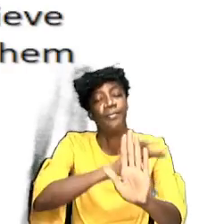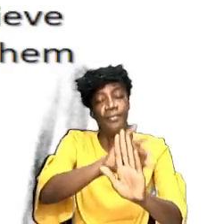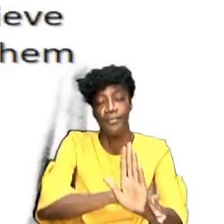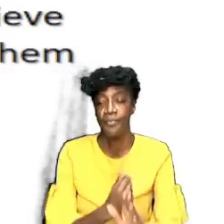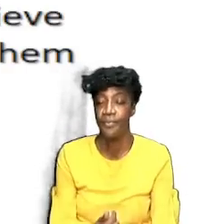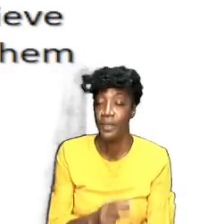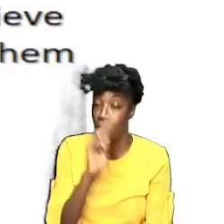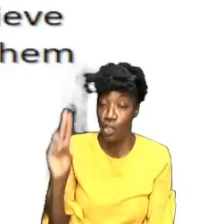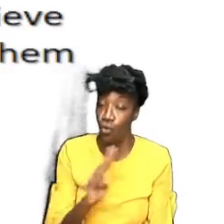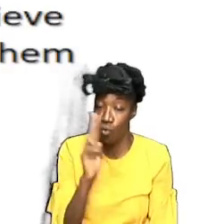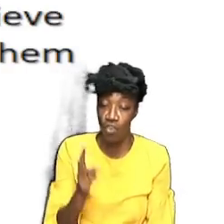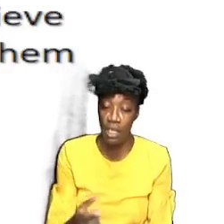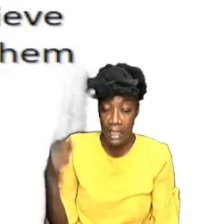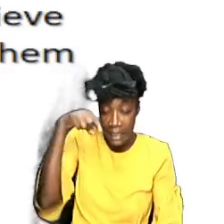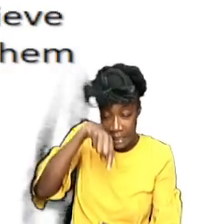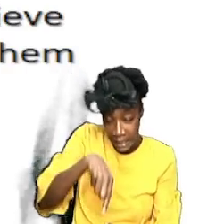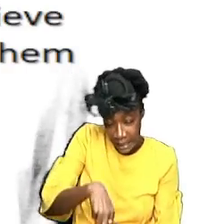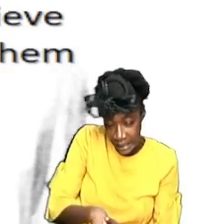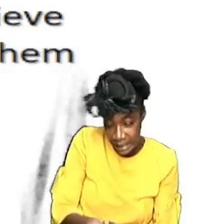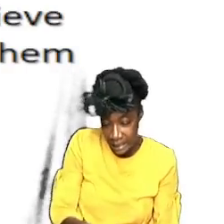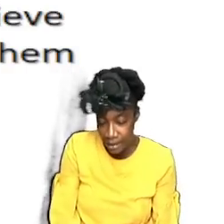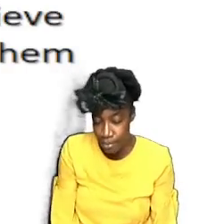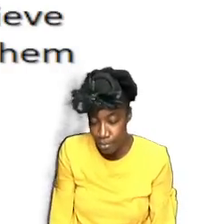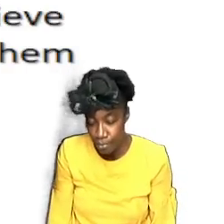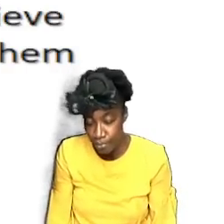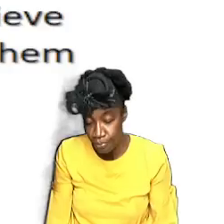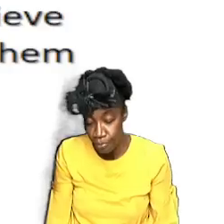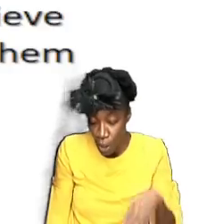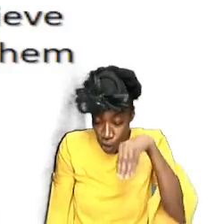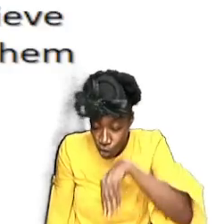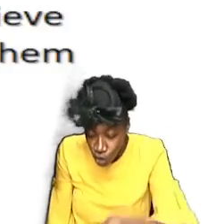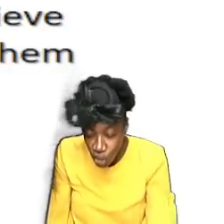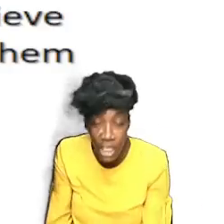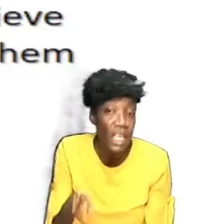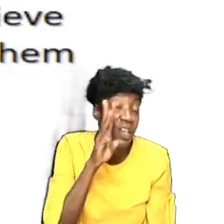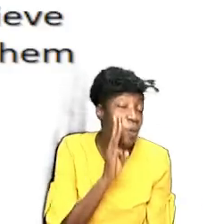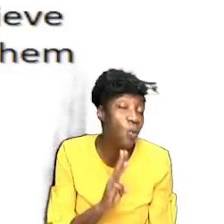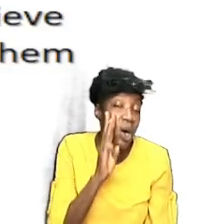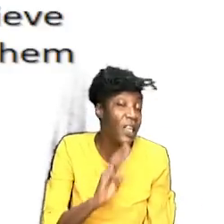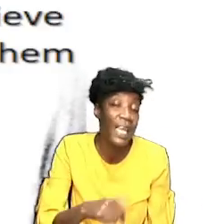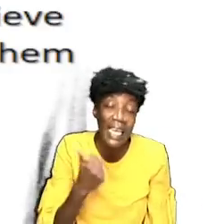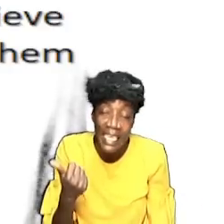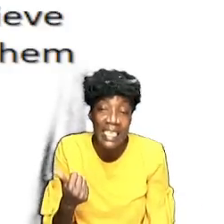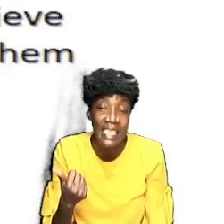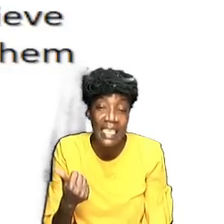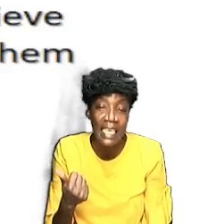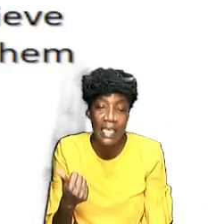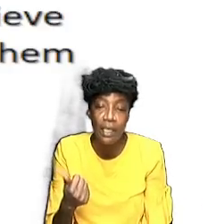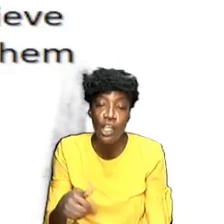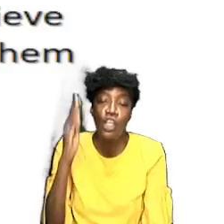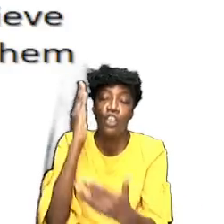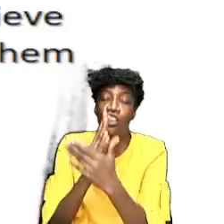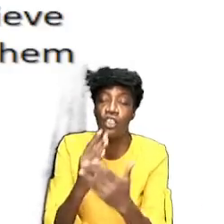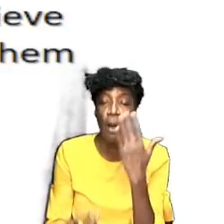the shield, that shield, in water or anything that would diffuse fire. Because what would have happened is